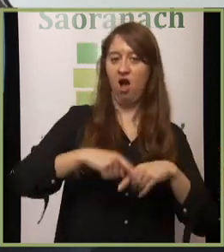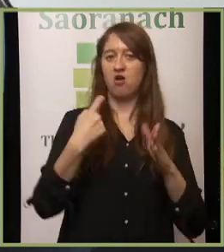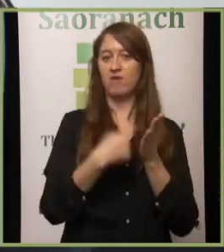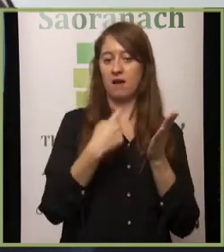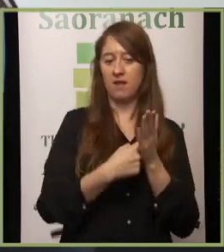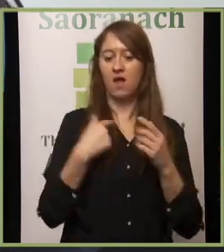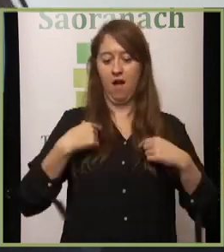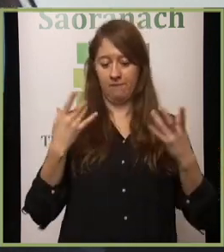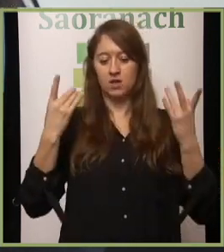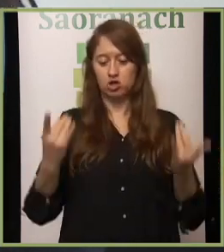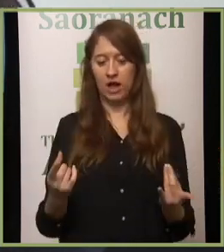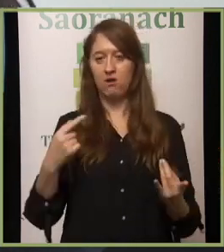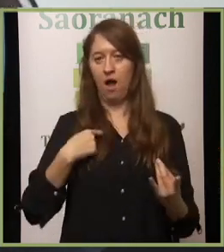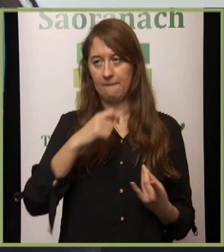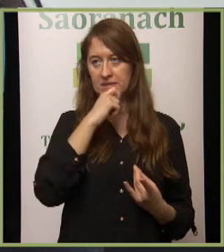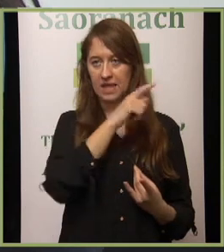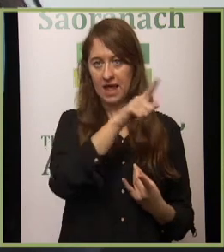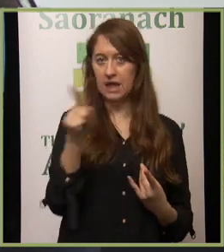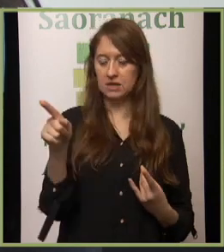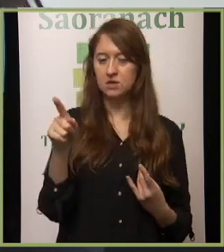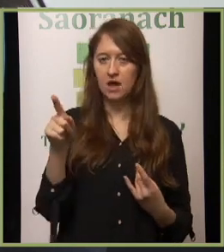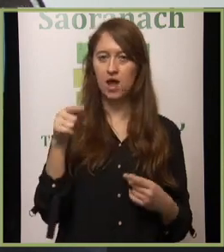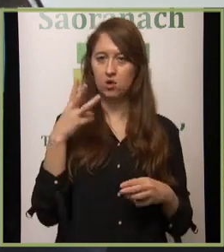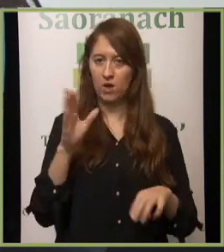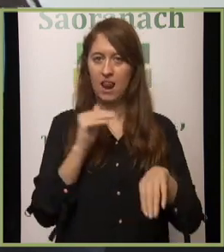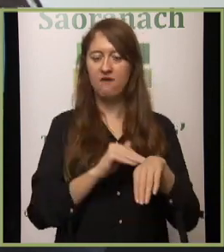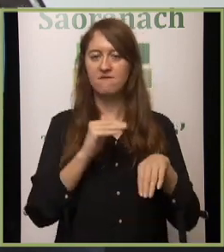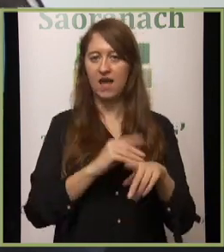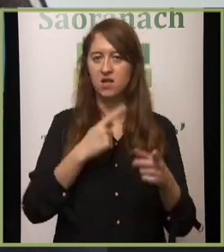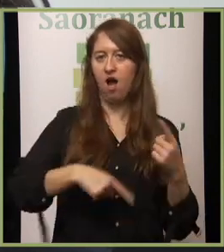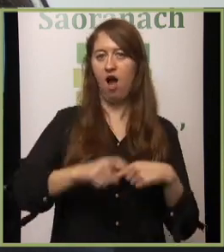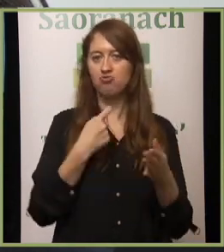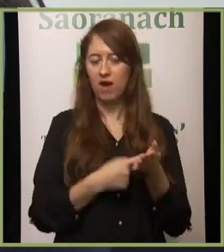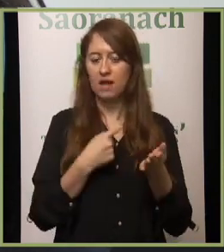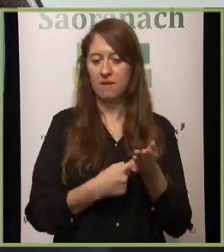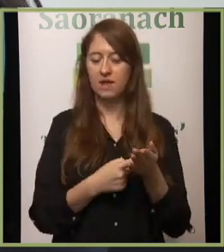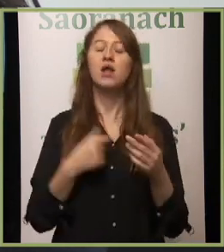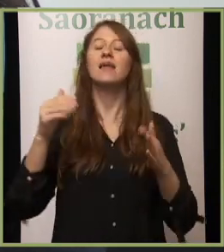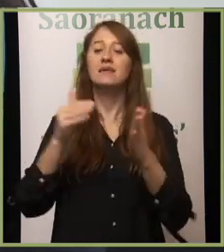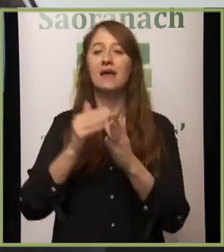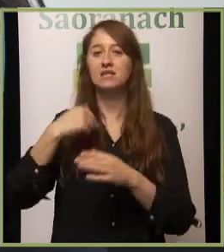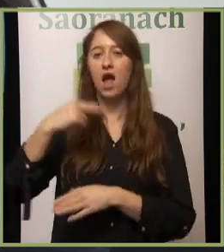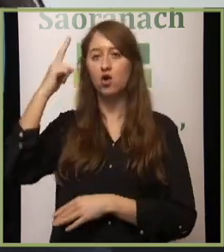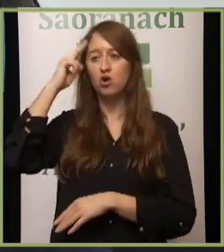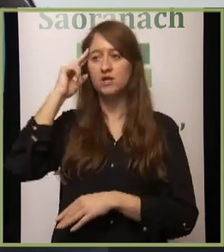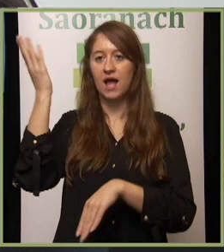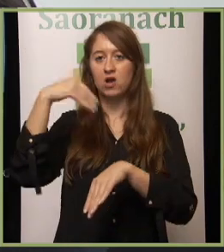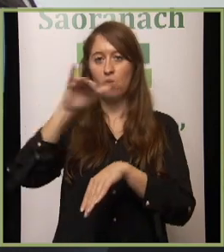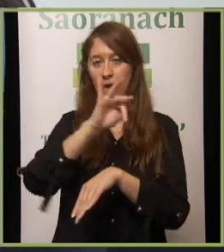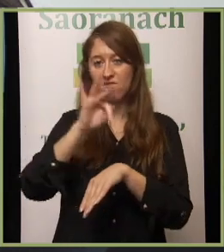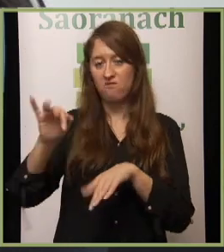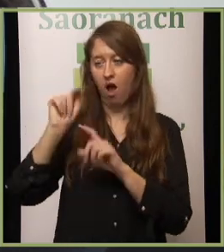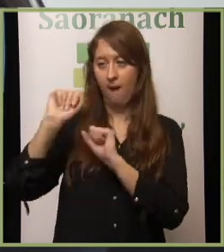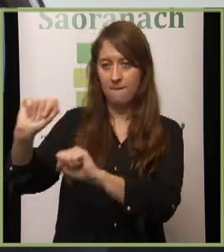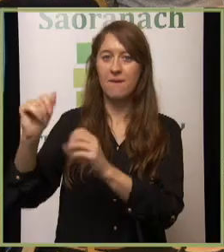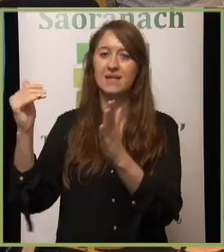chair. So, with that in mind, and I understand where they're coming from, and there may be merit to